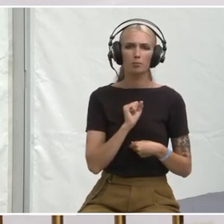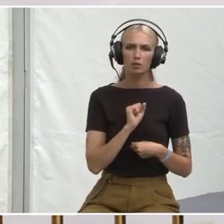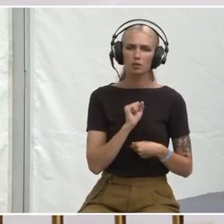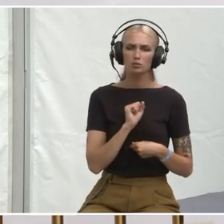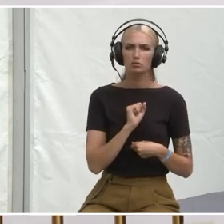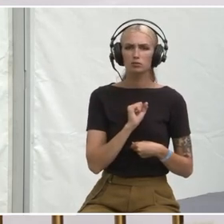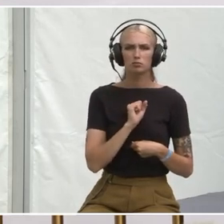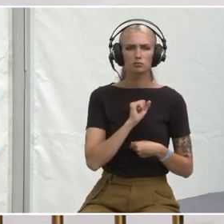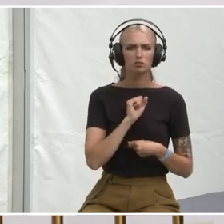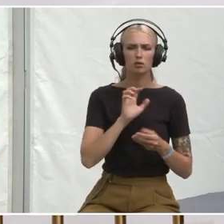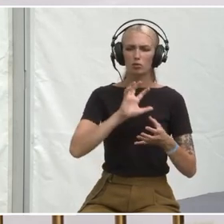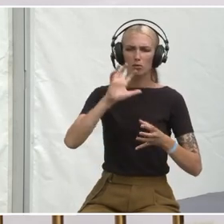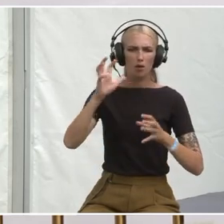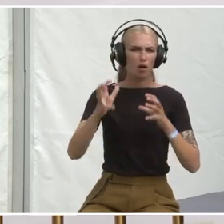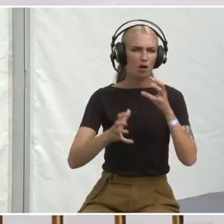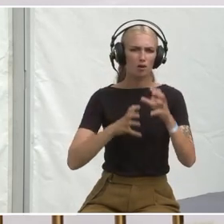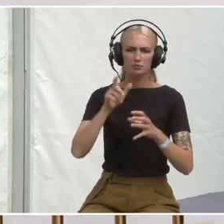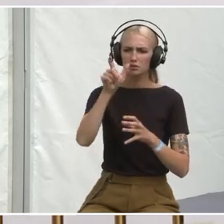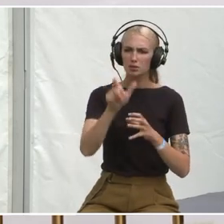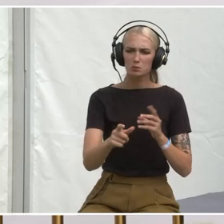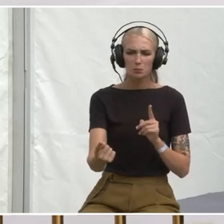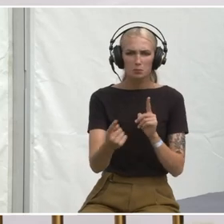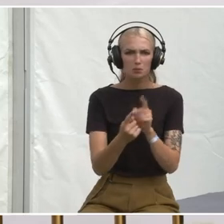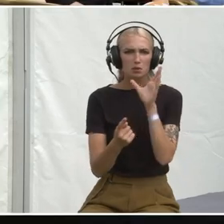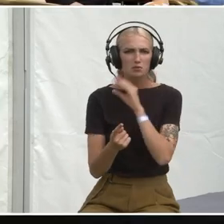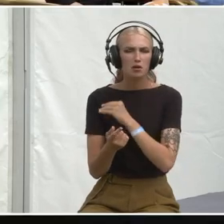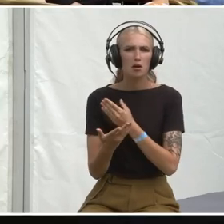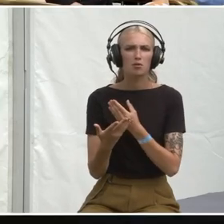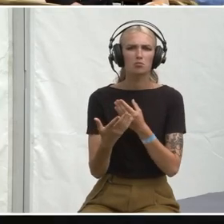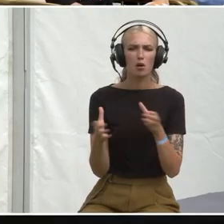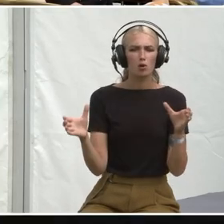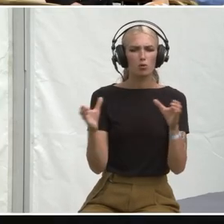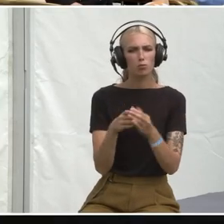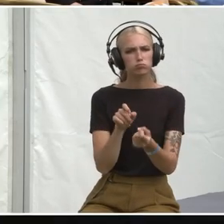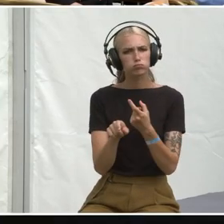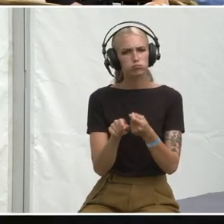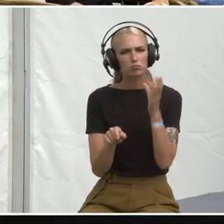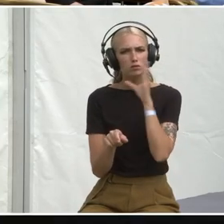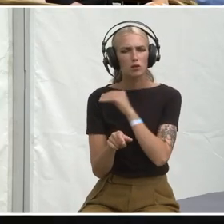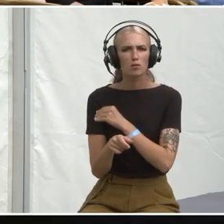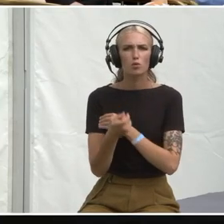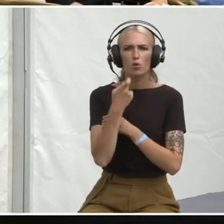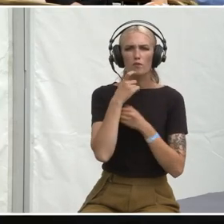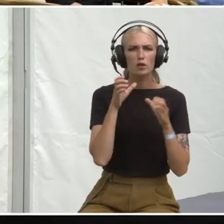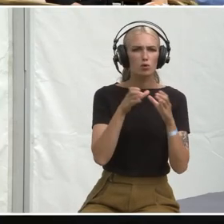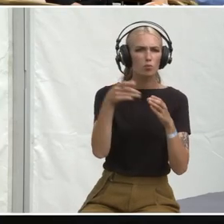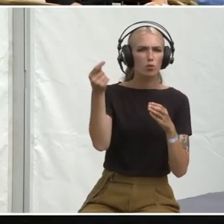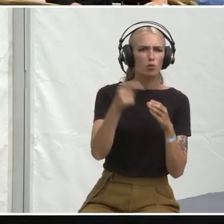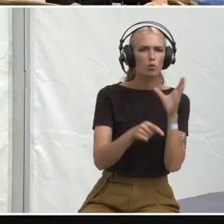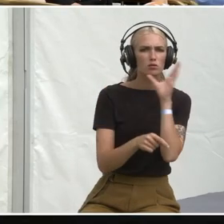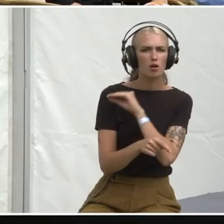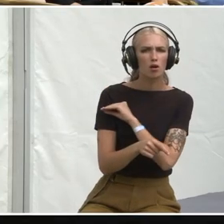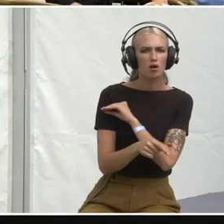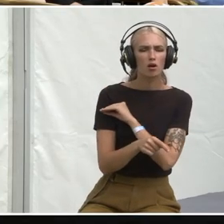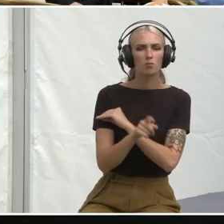easily with people all over the world, with our friends. We can have groups online. We can have interest groups online. But we can